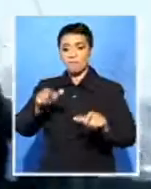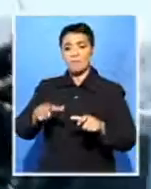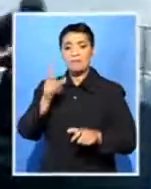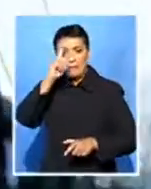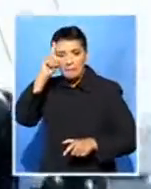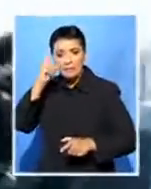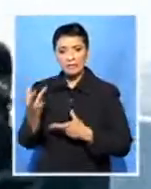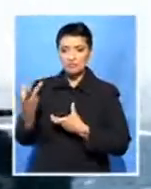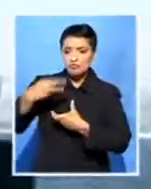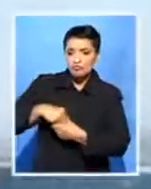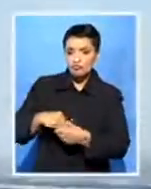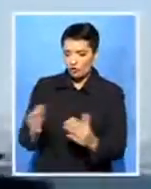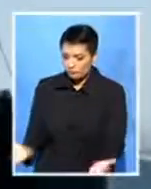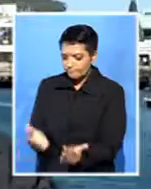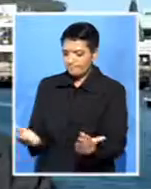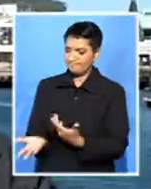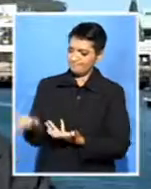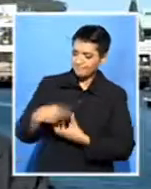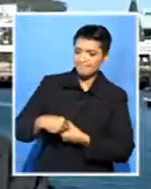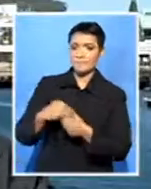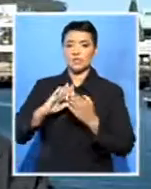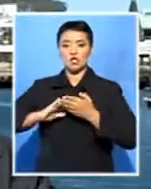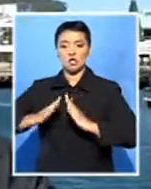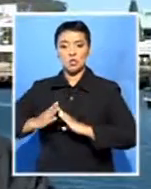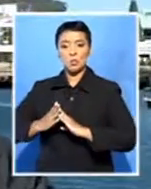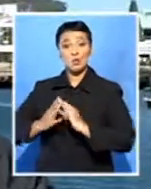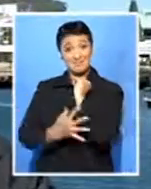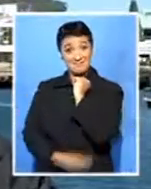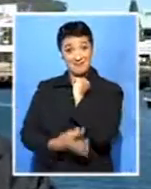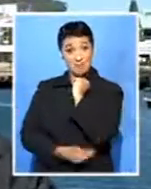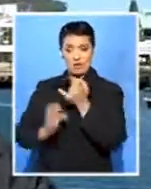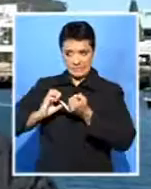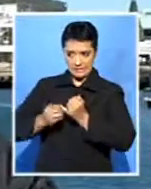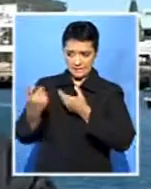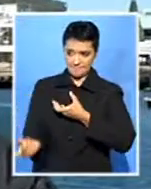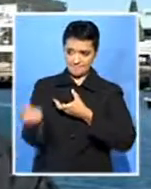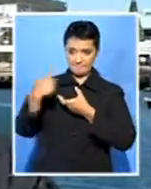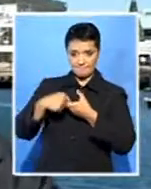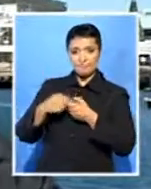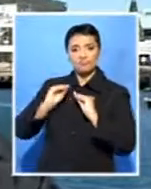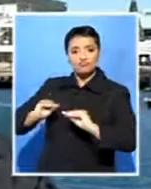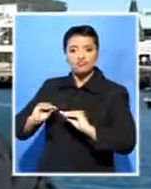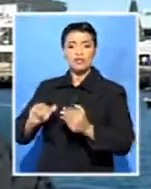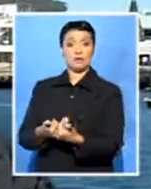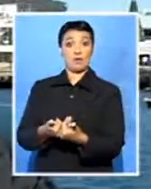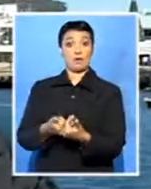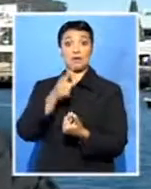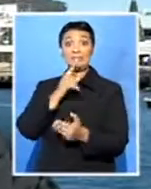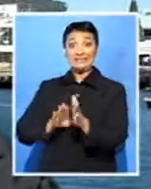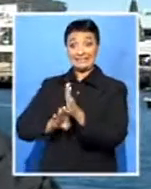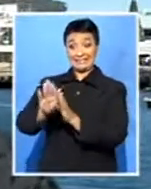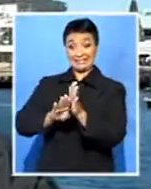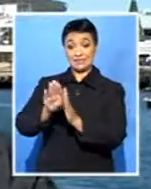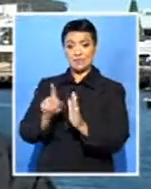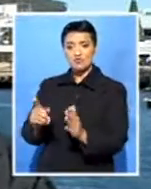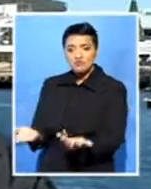our development involvement in the regatta. So Tenacity is out with development sailors again this year. But what is most encouraging is that the development